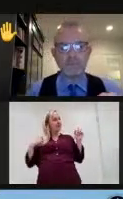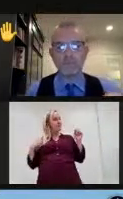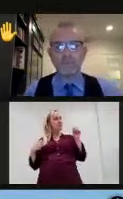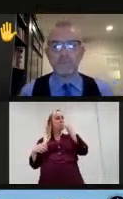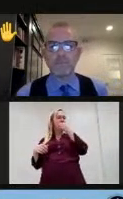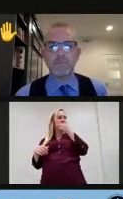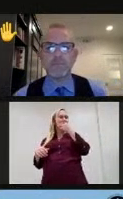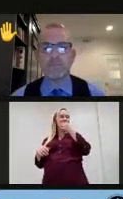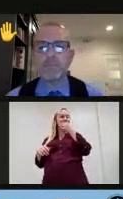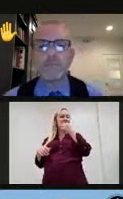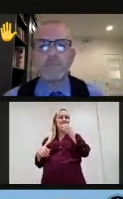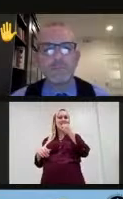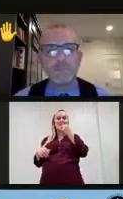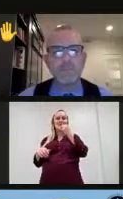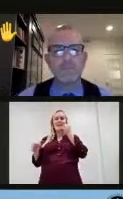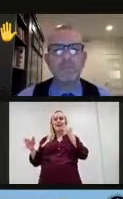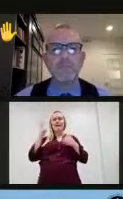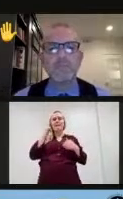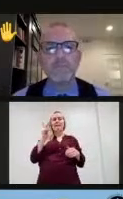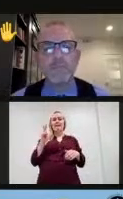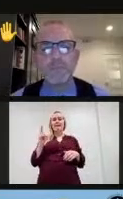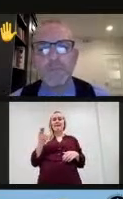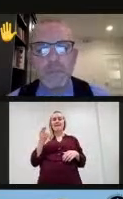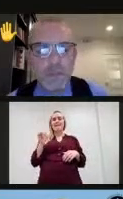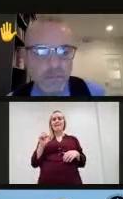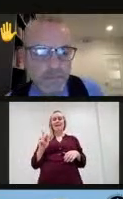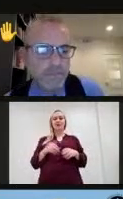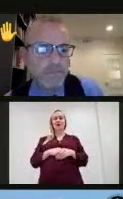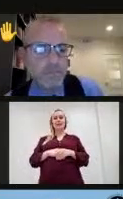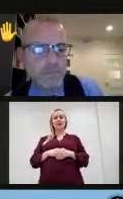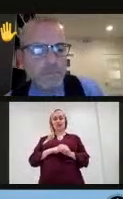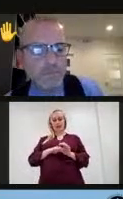Mm-hmm. Okay, I see that Hank's hand is up.